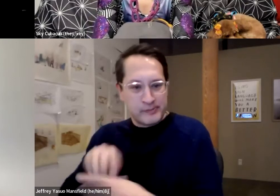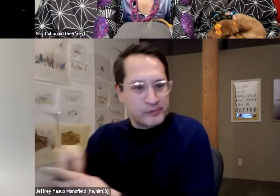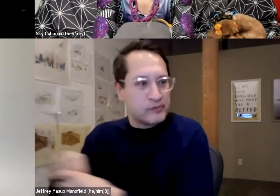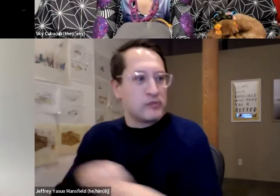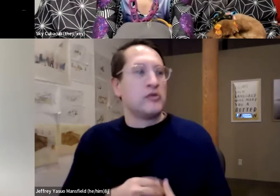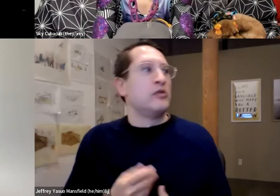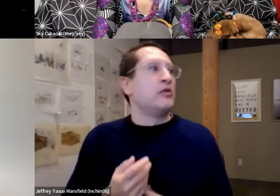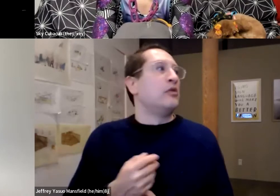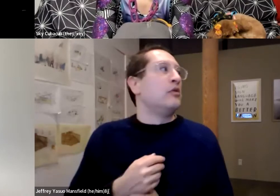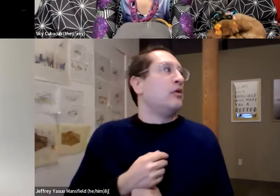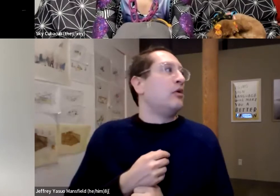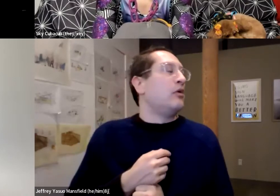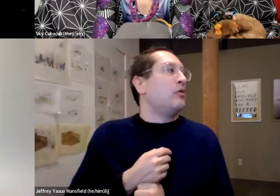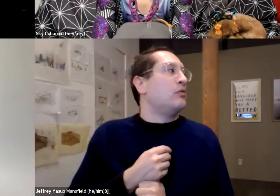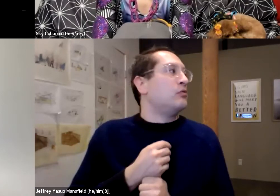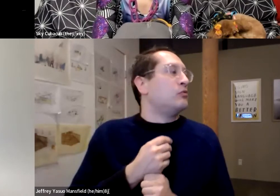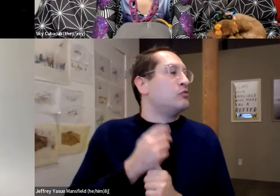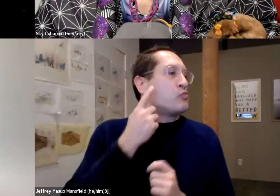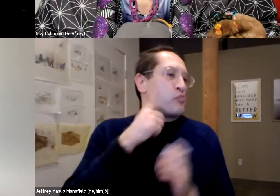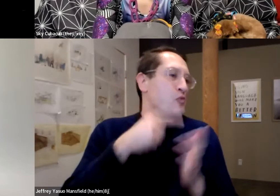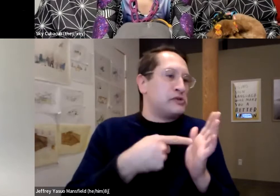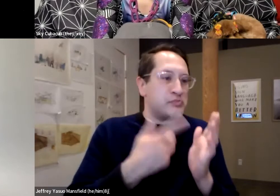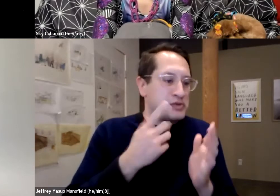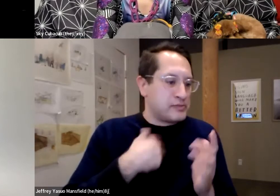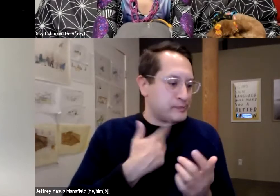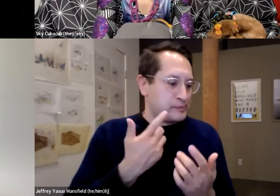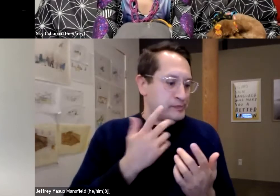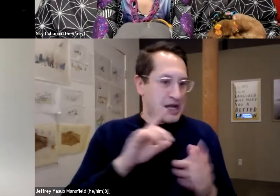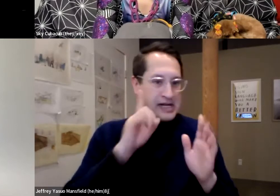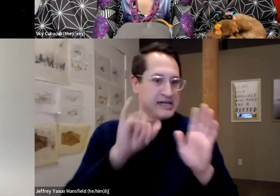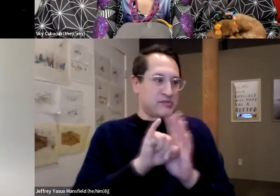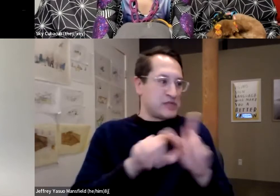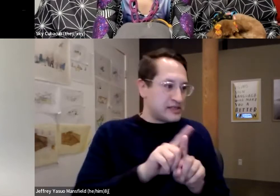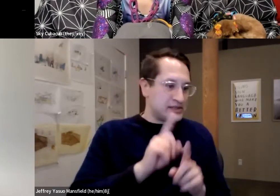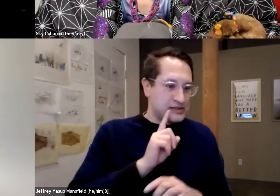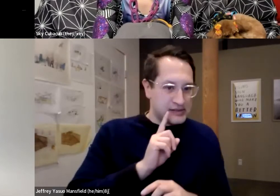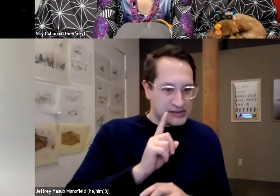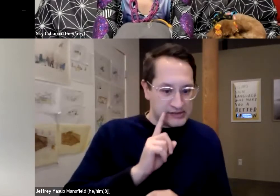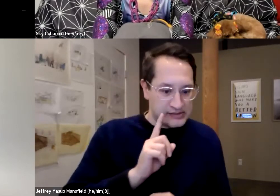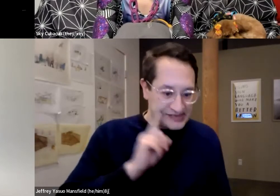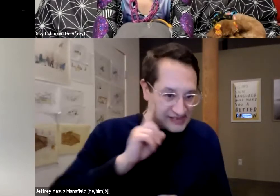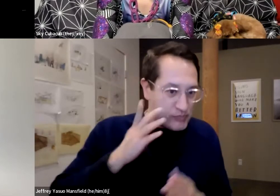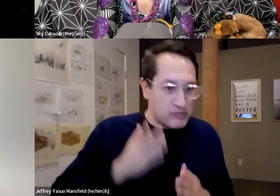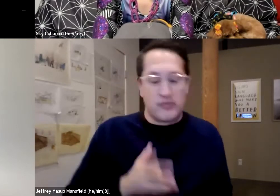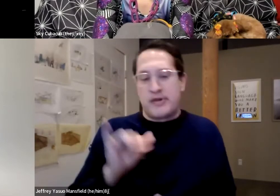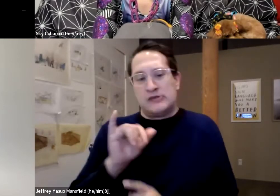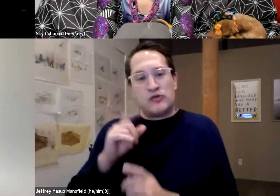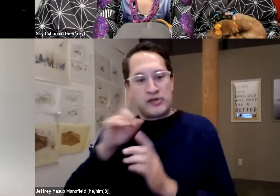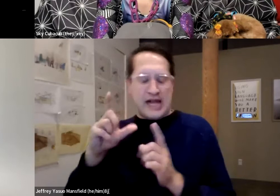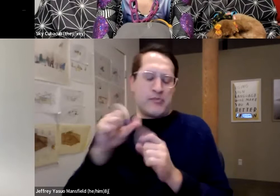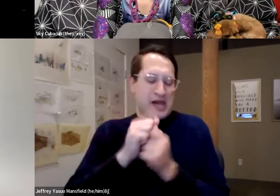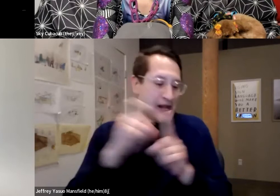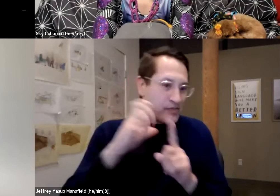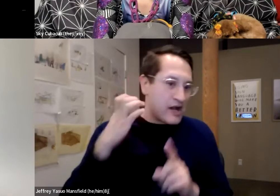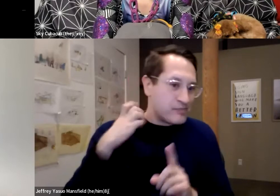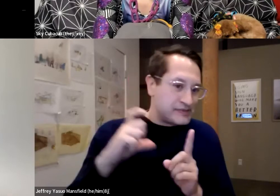know, however we present ourselves or however we include ourselves. But I think, for example, you know, I identify as a deaf